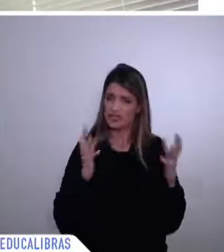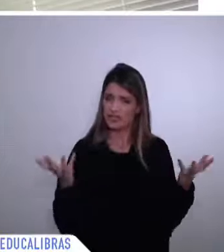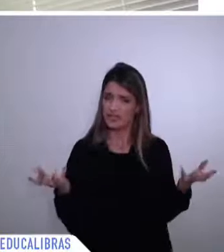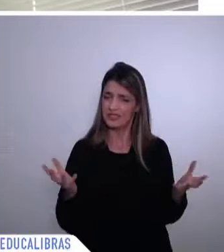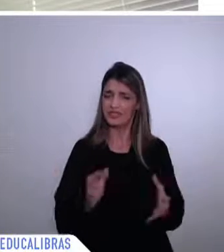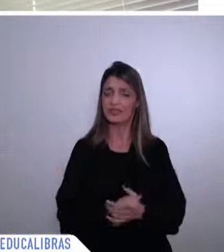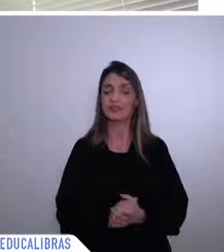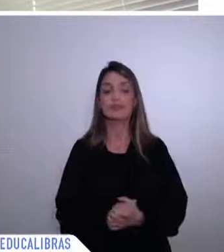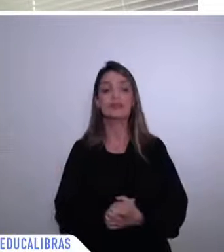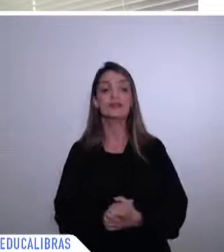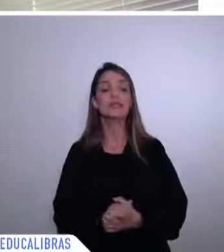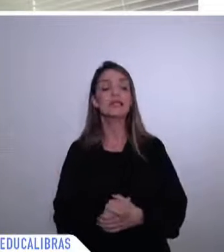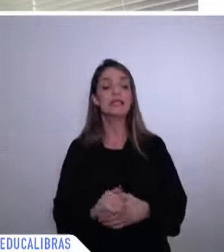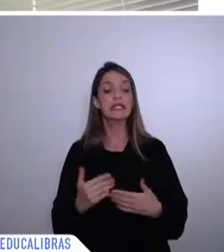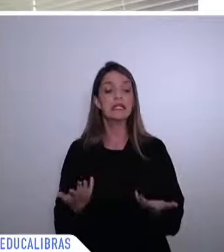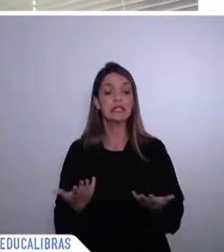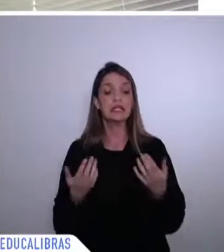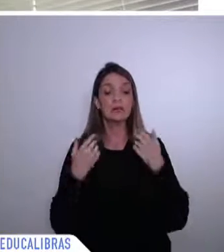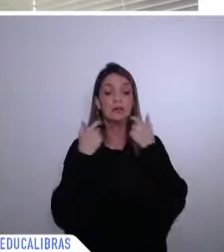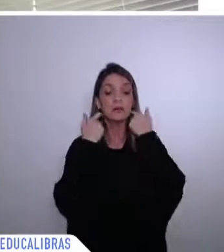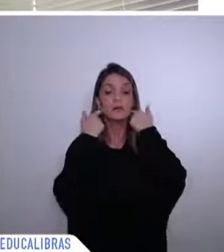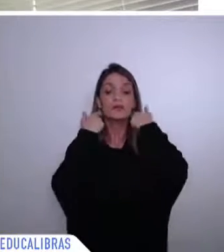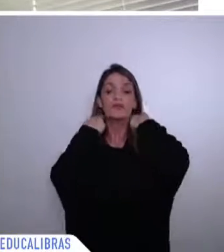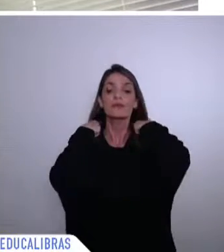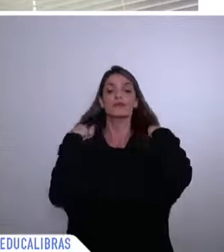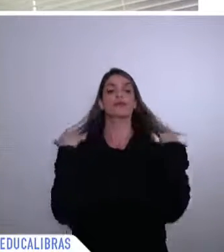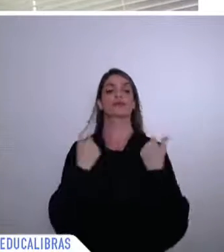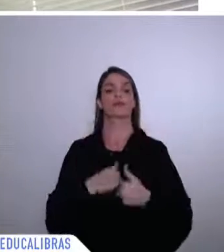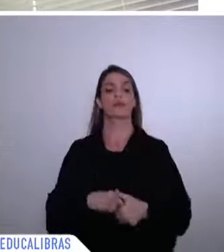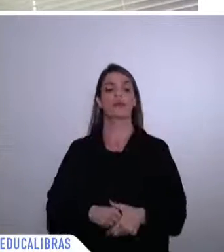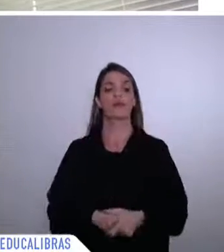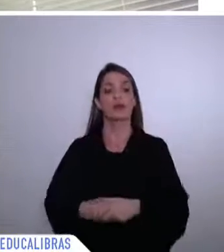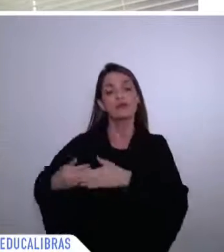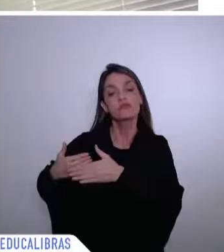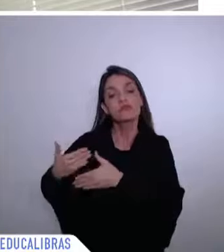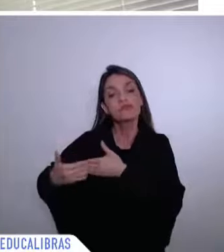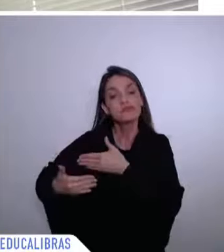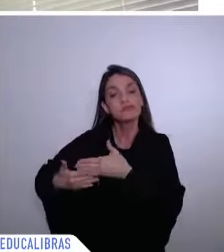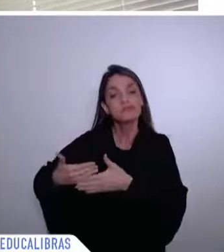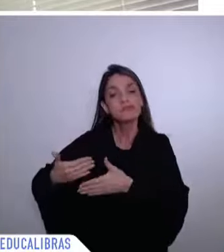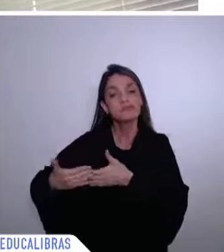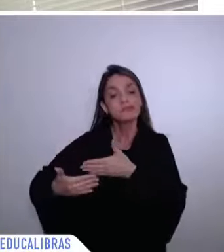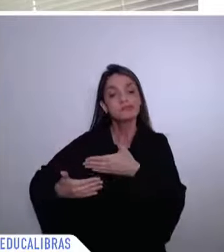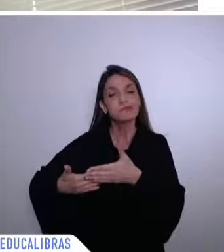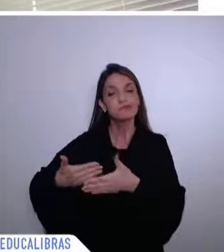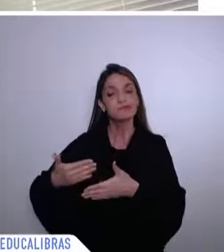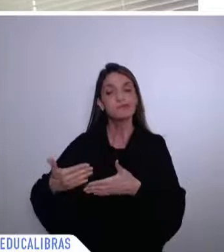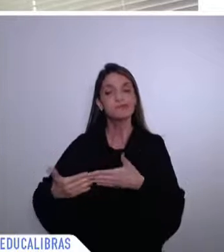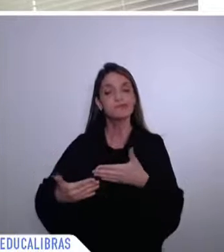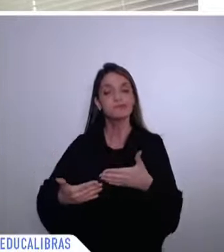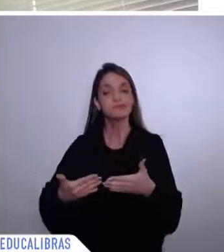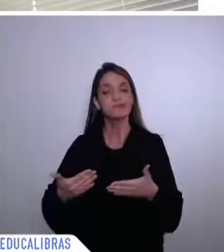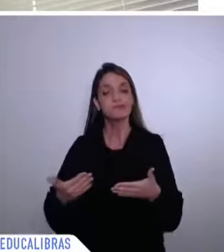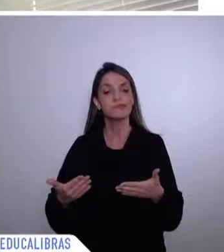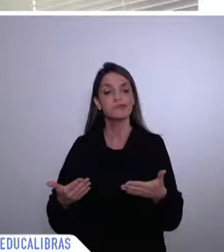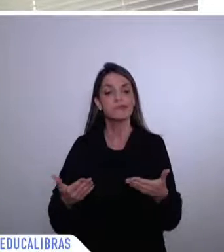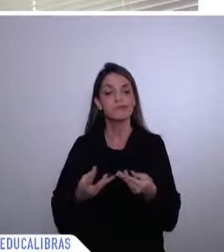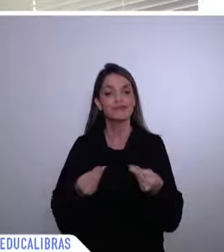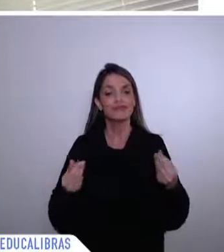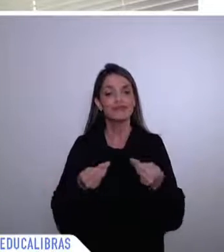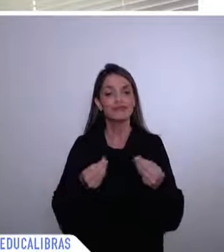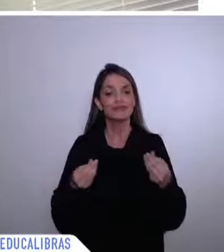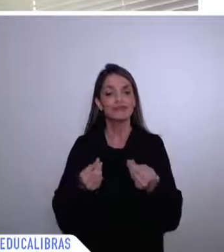don't want to see this will be able to ignore this. That's where Brazil's headed. As I said,